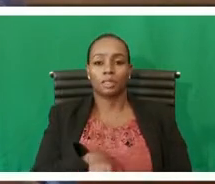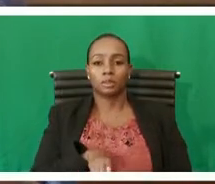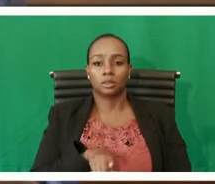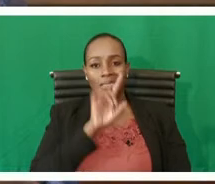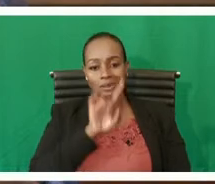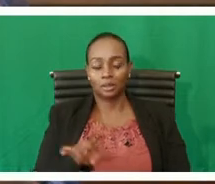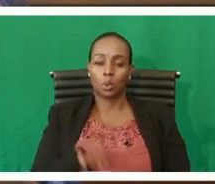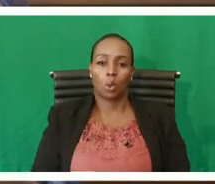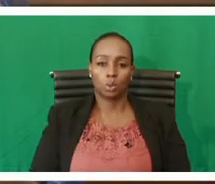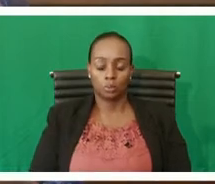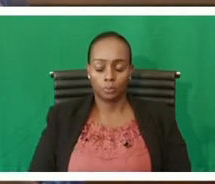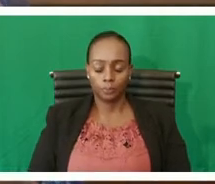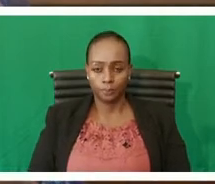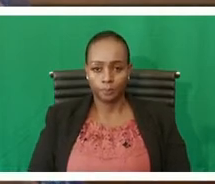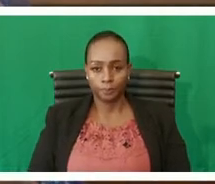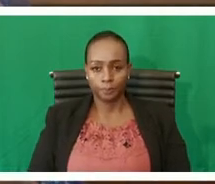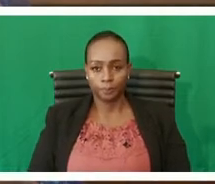right.